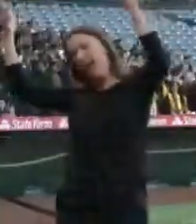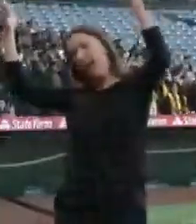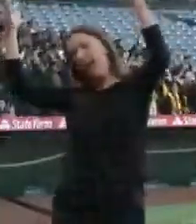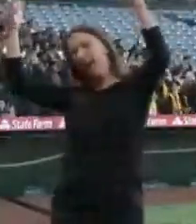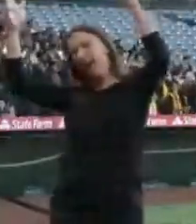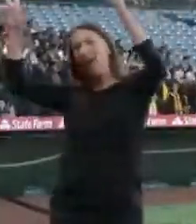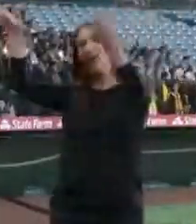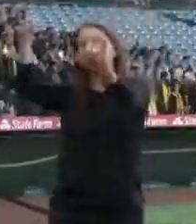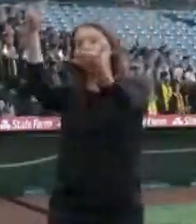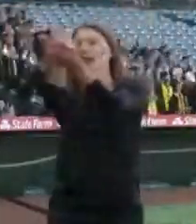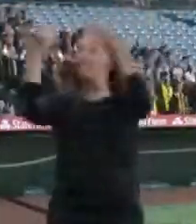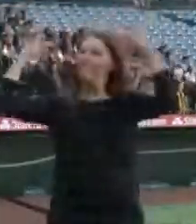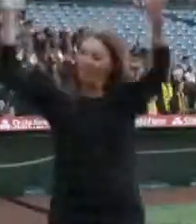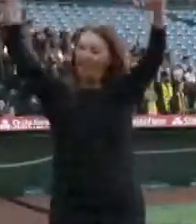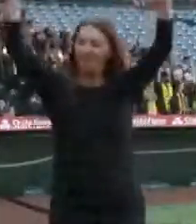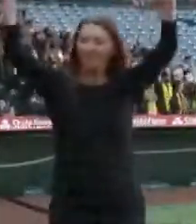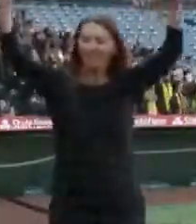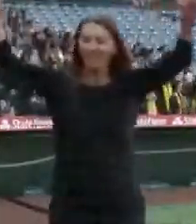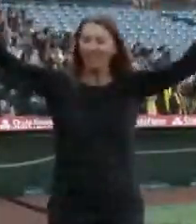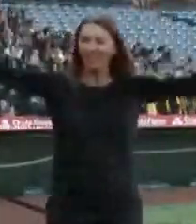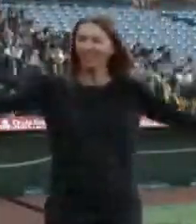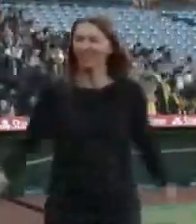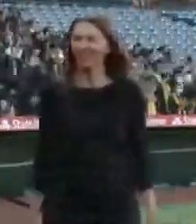your undergraduate degree.